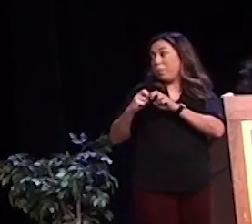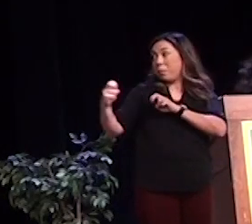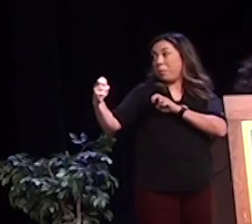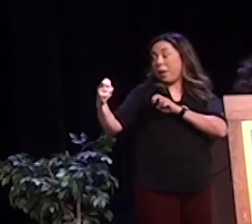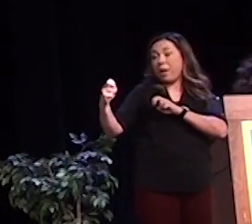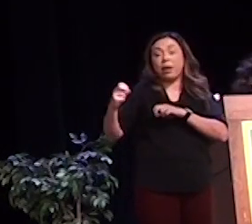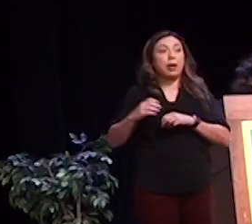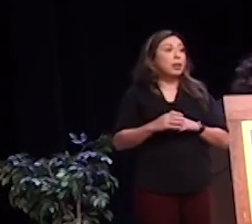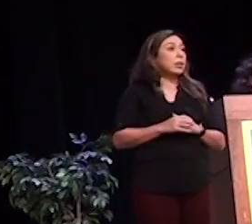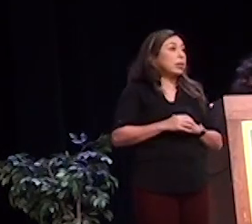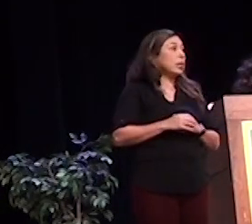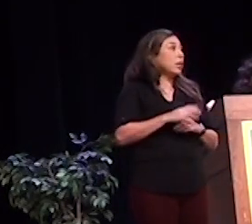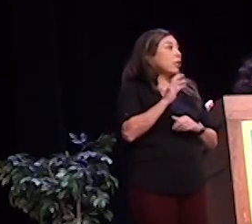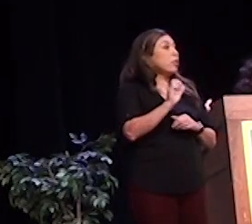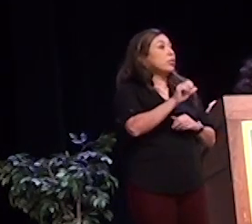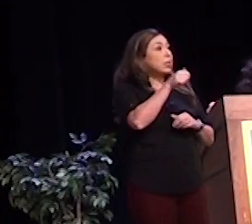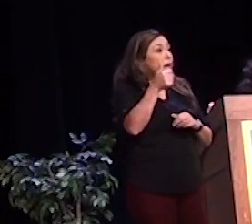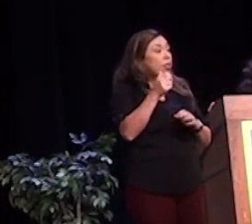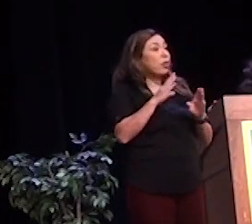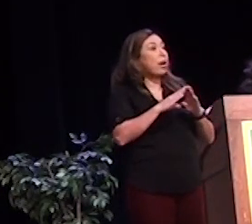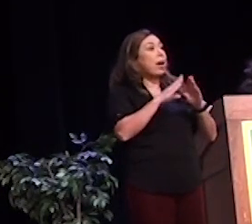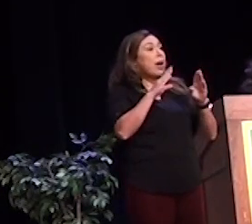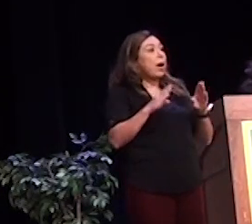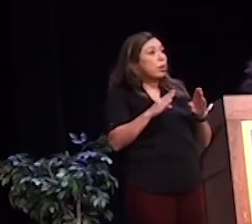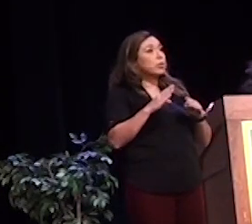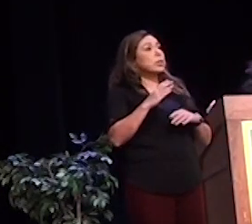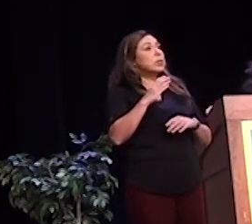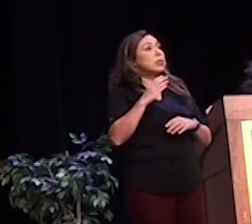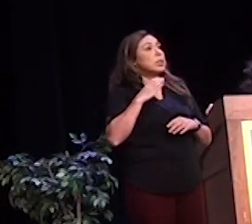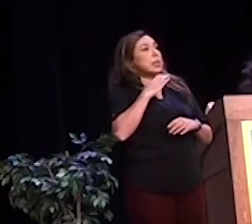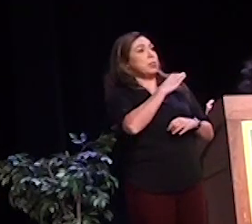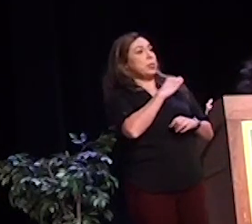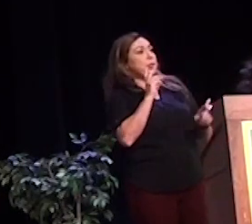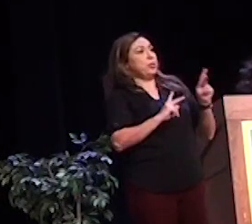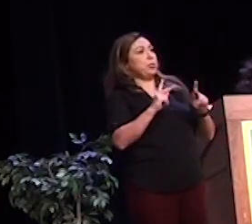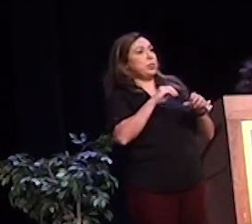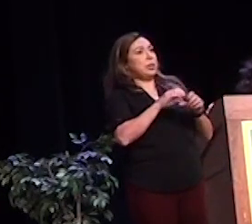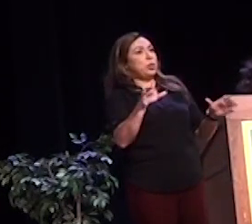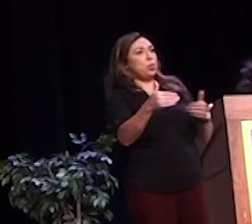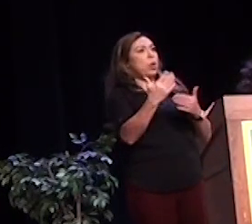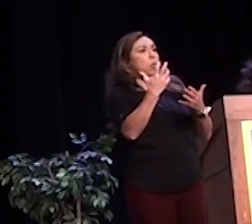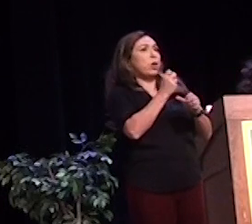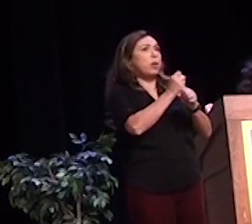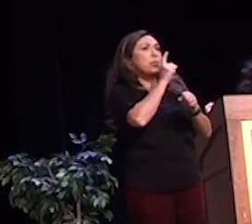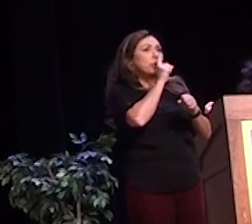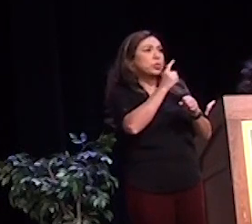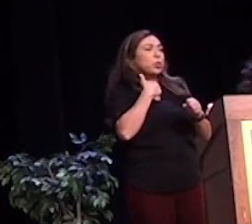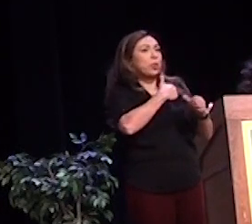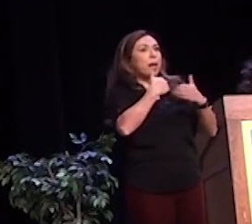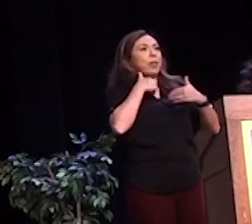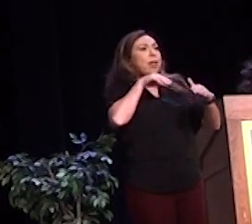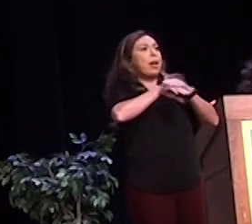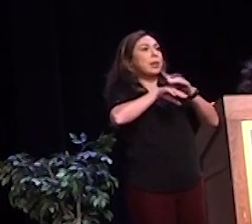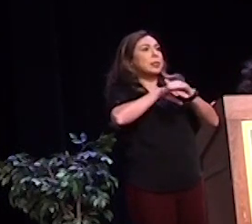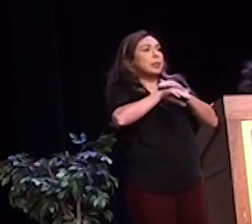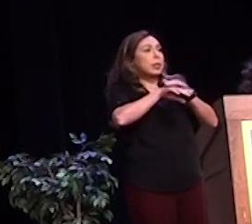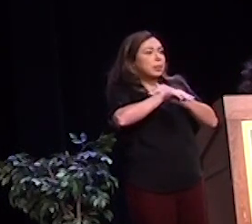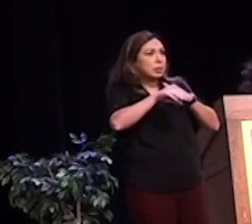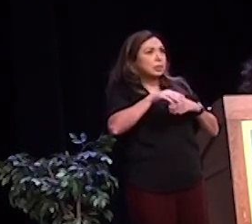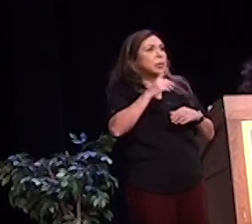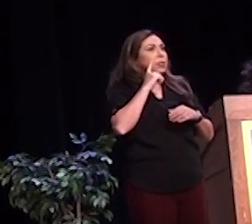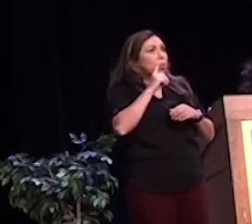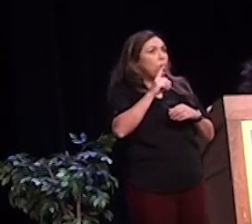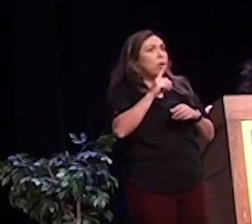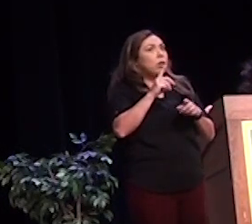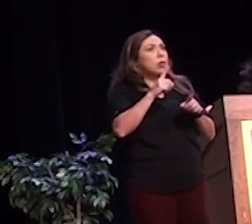panelists. There are other housing commissioners in the room, and I just want to make sure that we're creating access to people who are